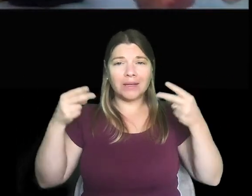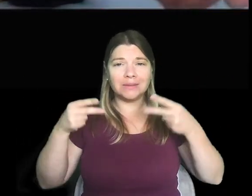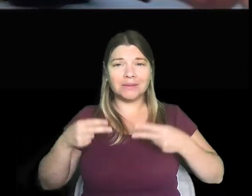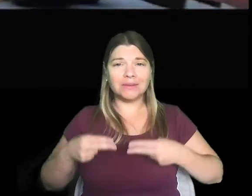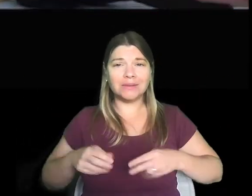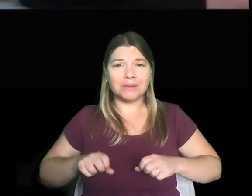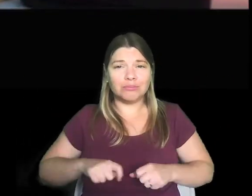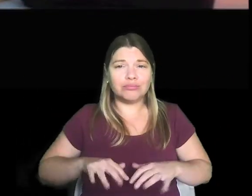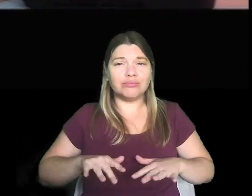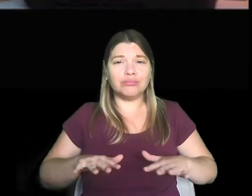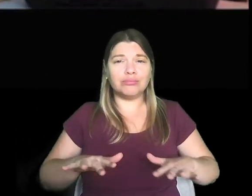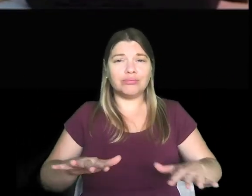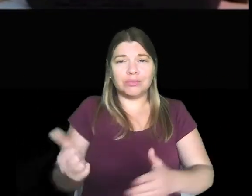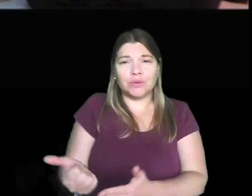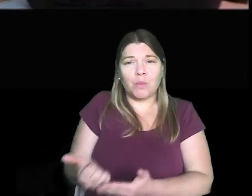It supports us,